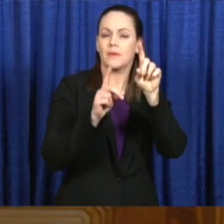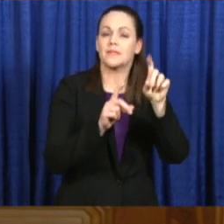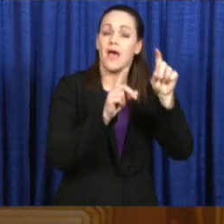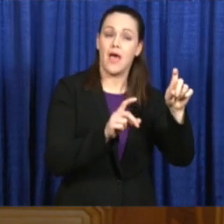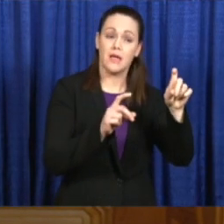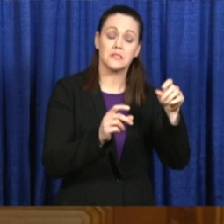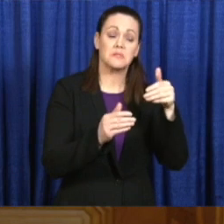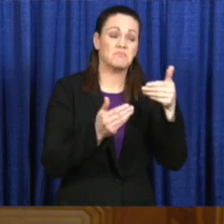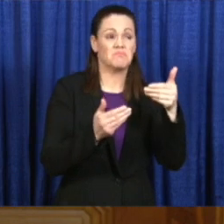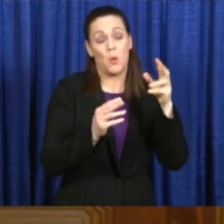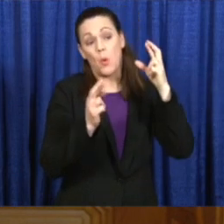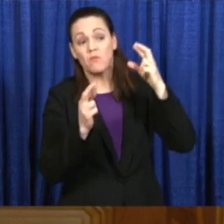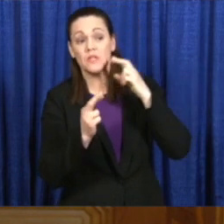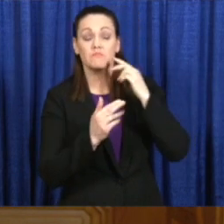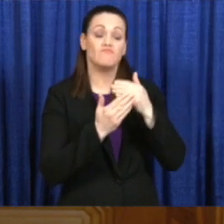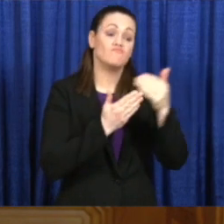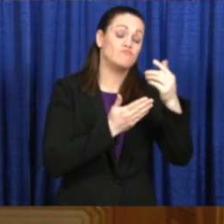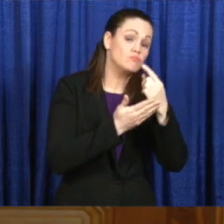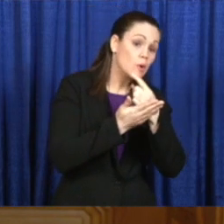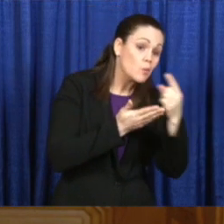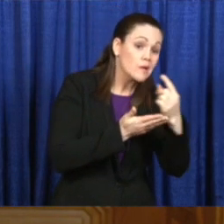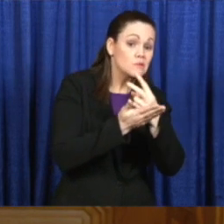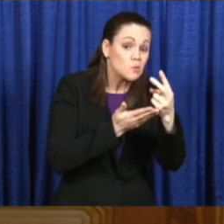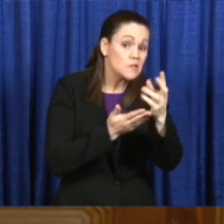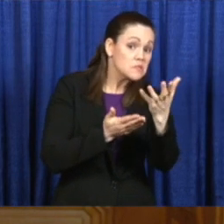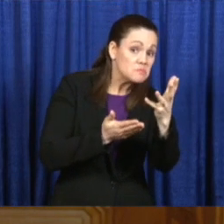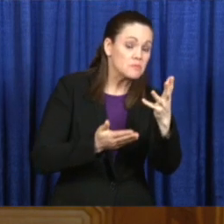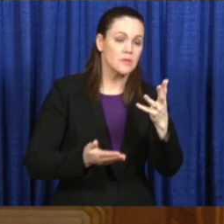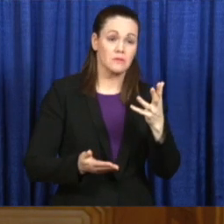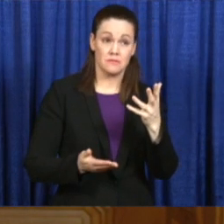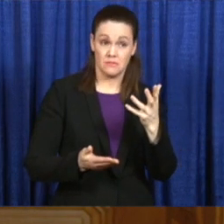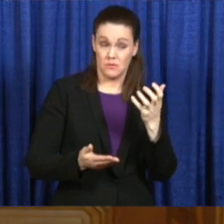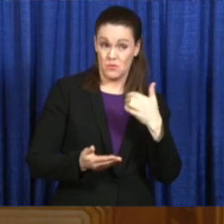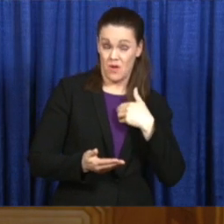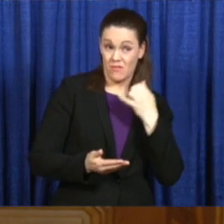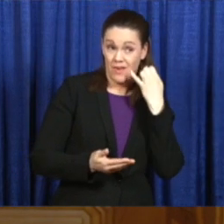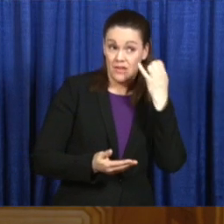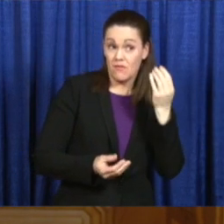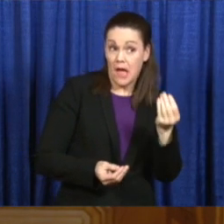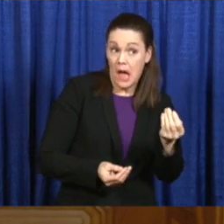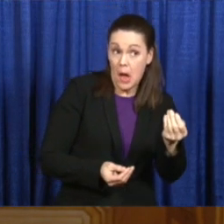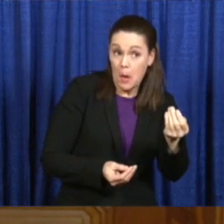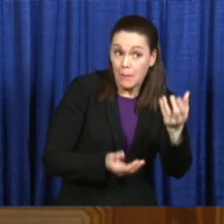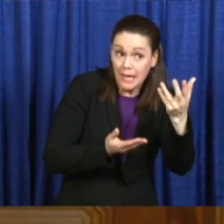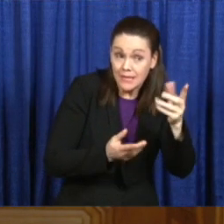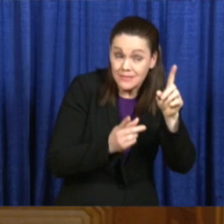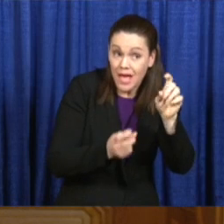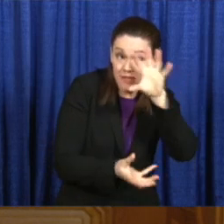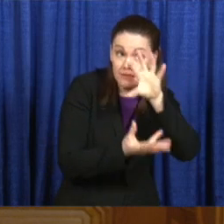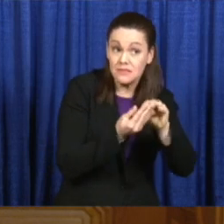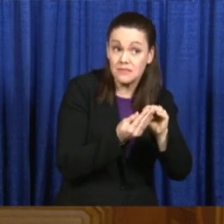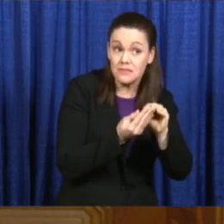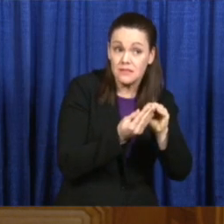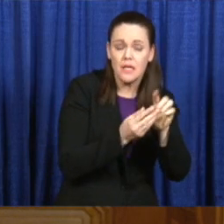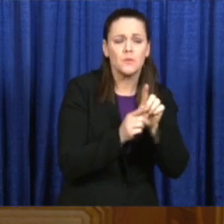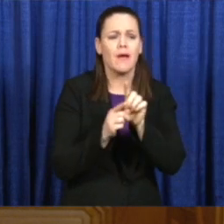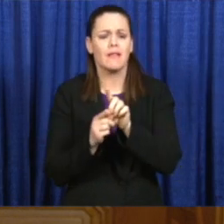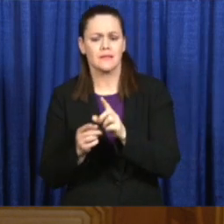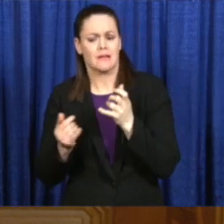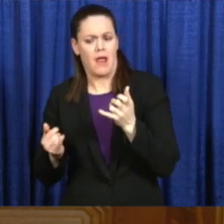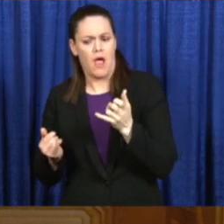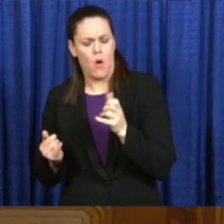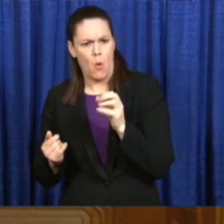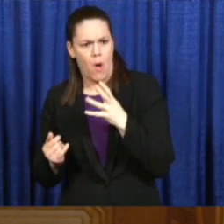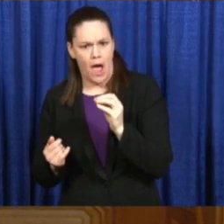the next week or so. Can you give us a sense for how many tests of that sort might be coming, as well as how short is Ohio on the number of